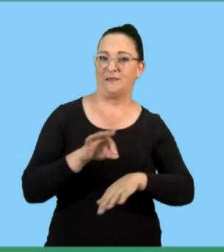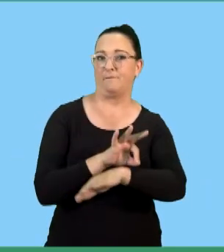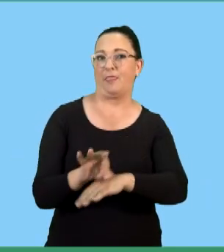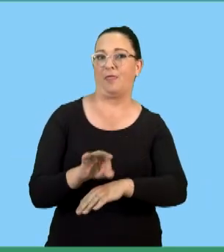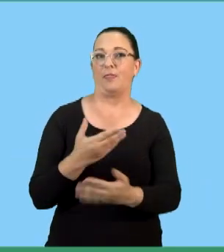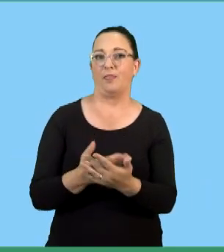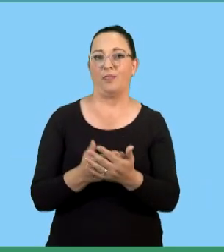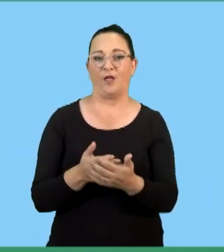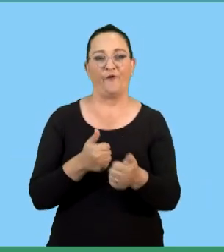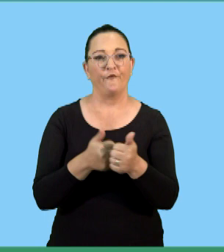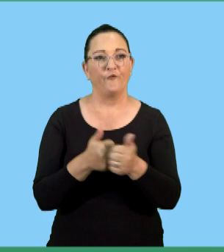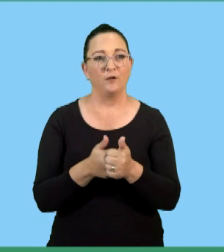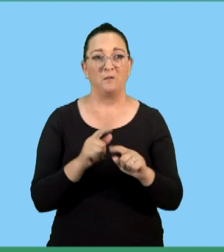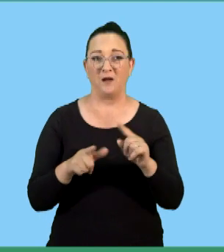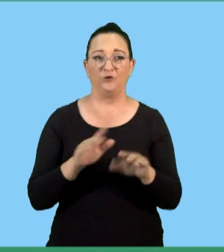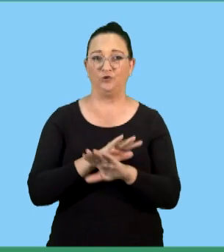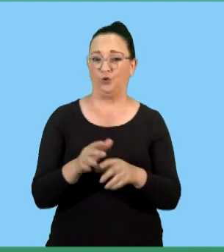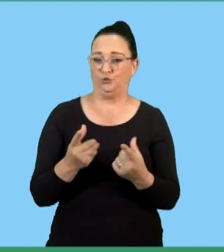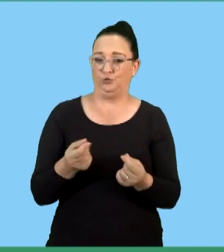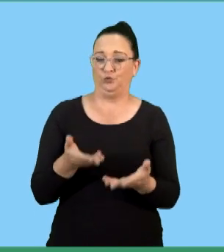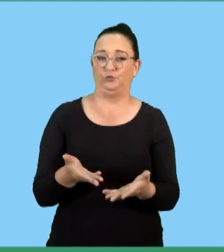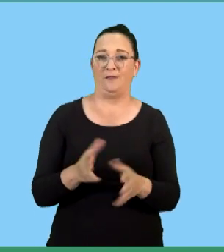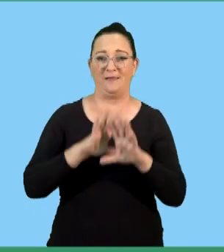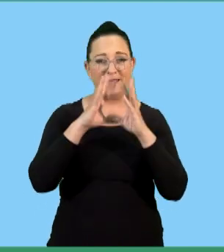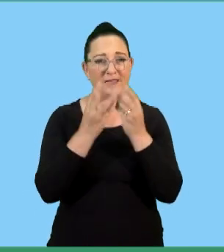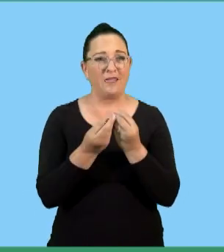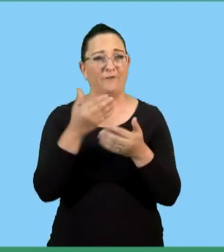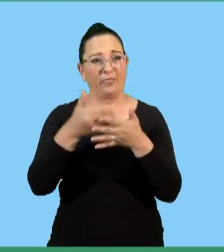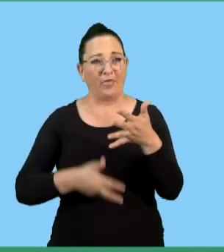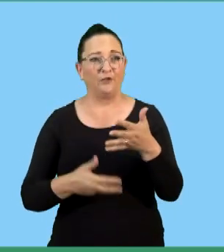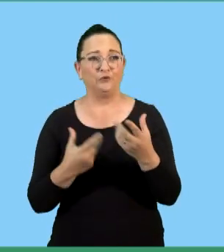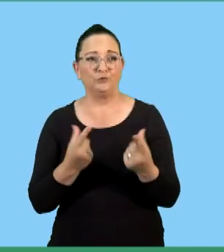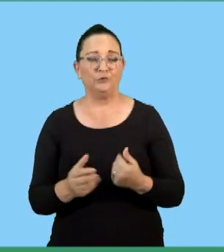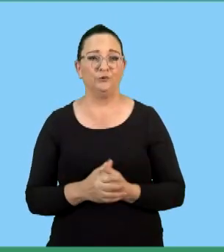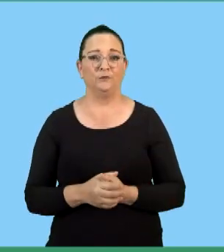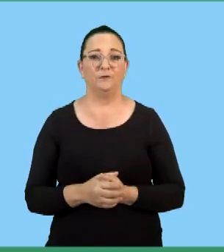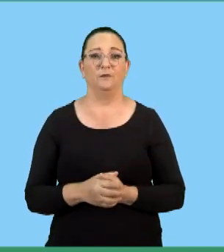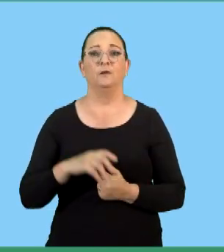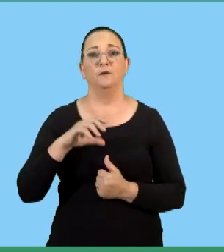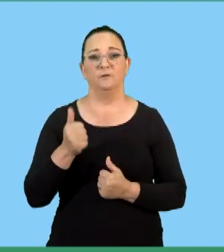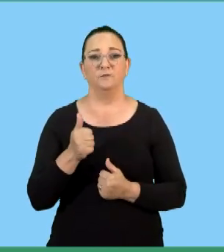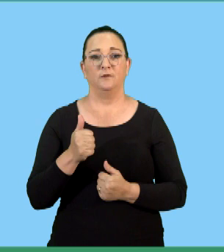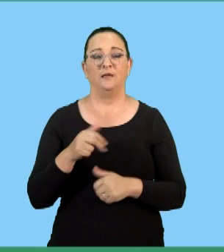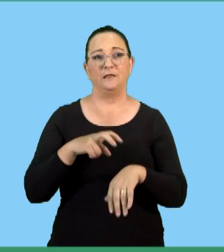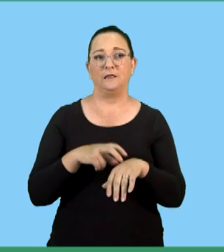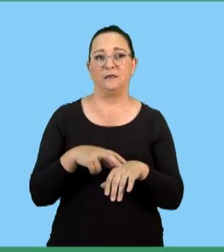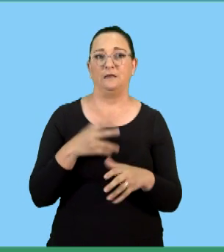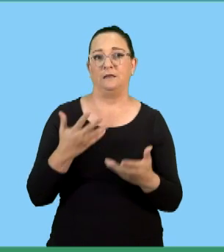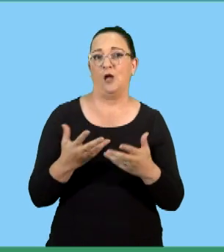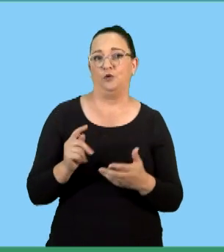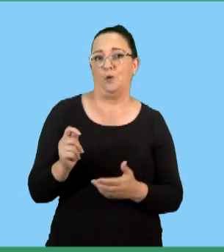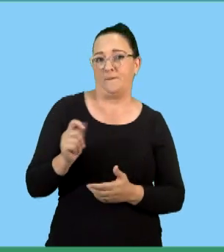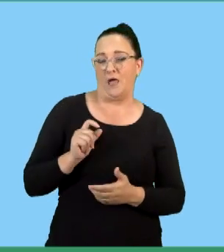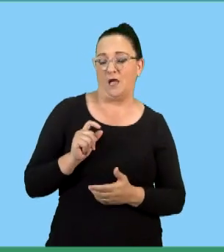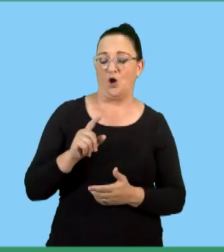comply. Right. If we don't do all those points that I just mentioned right now, you'll have to pay something. You'll be